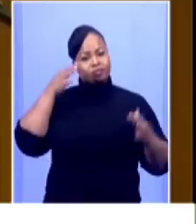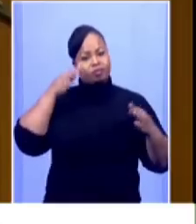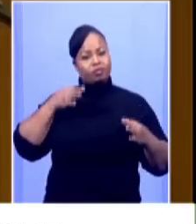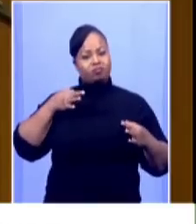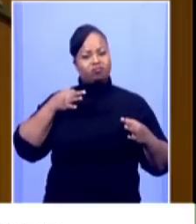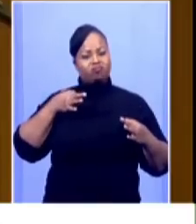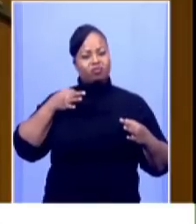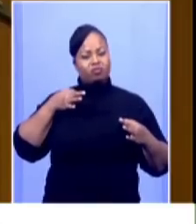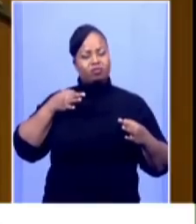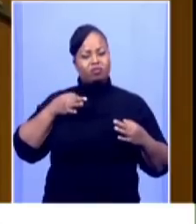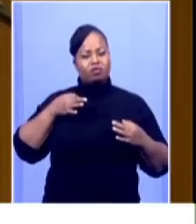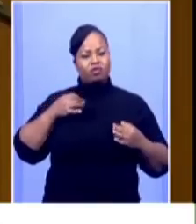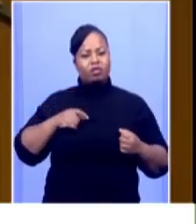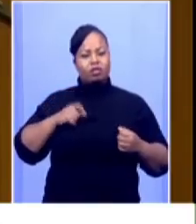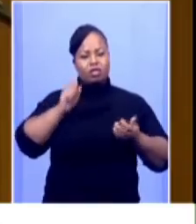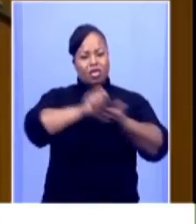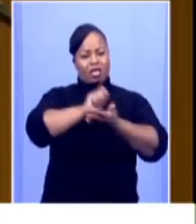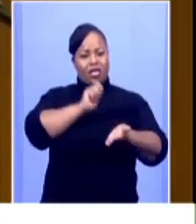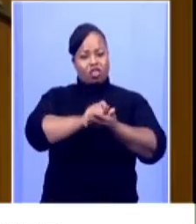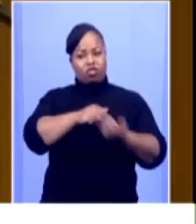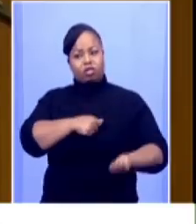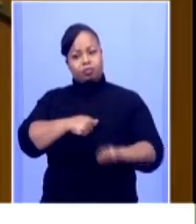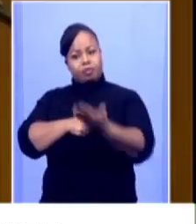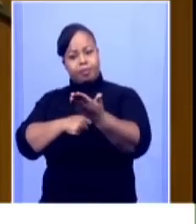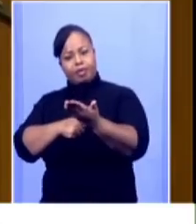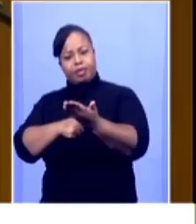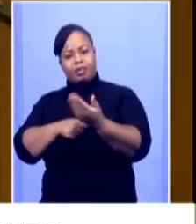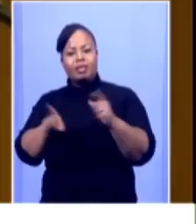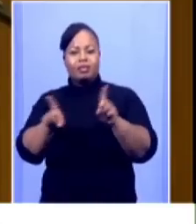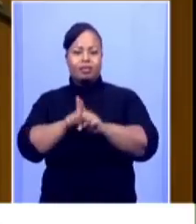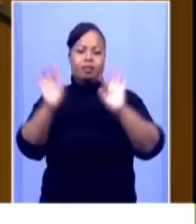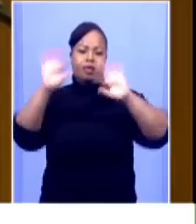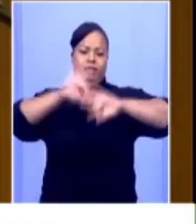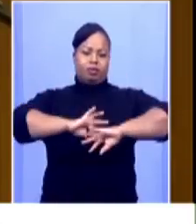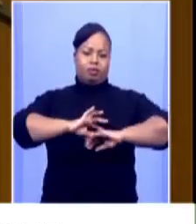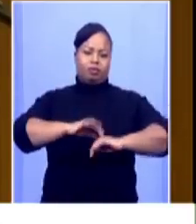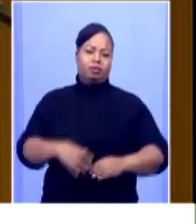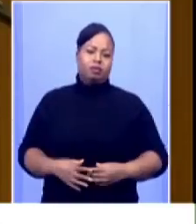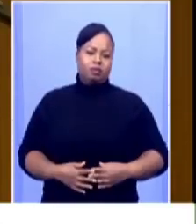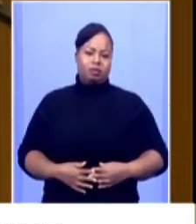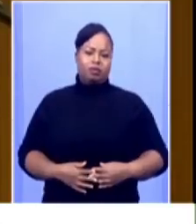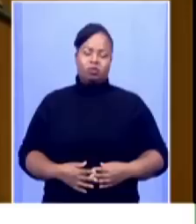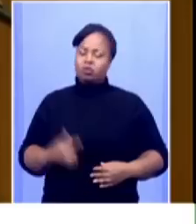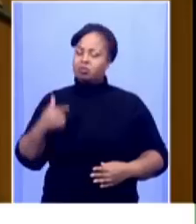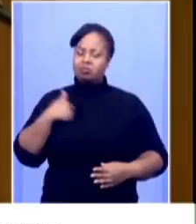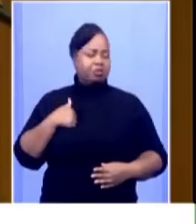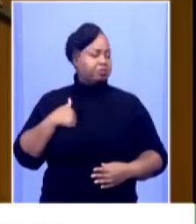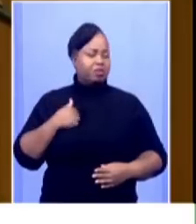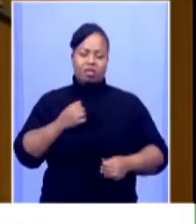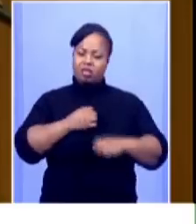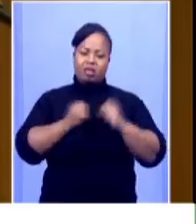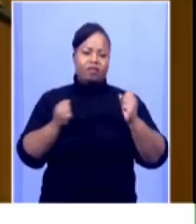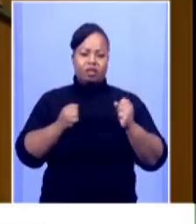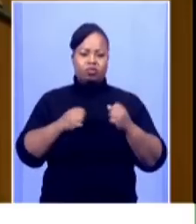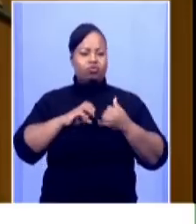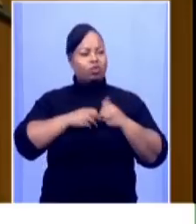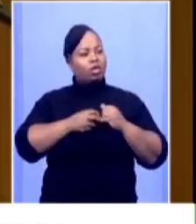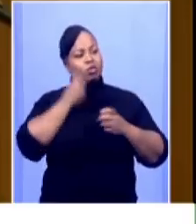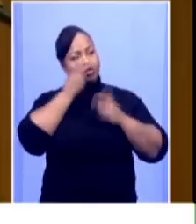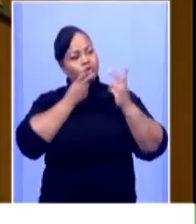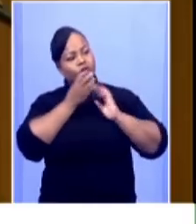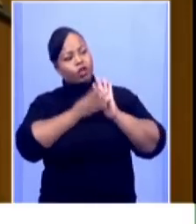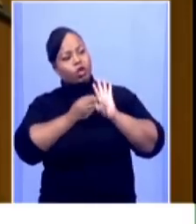overnight, handwritten judgment, so I did not even attempt to find a copy of that